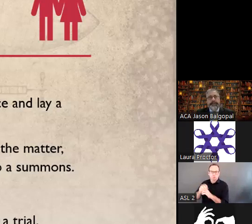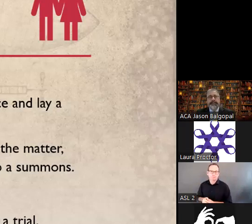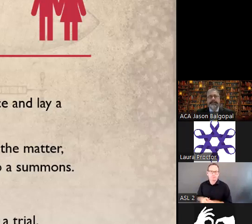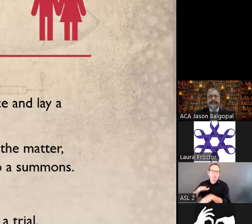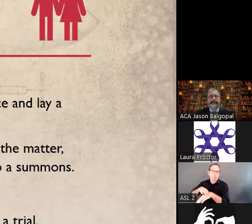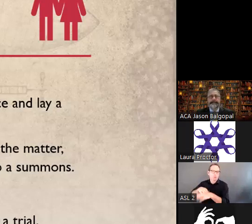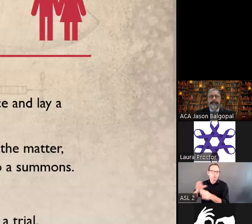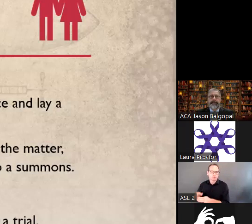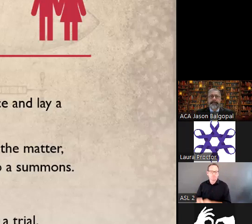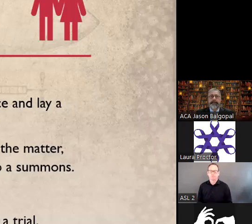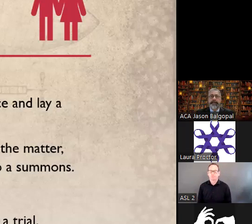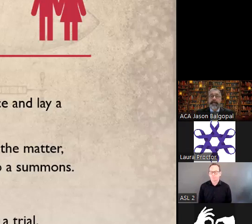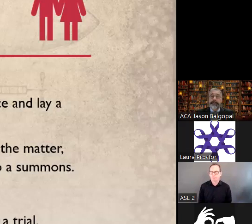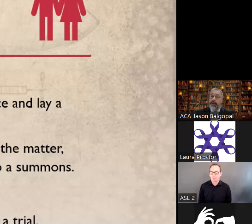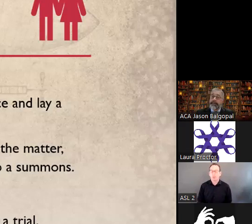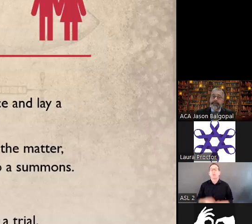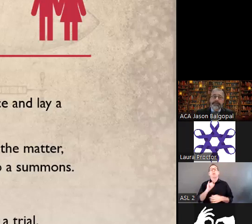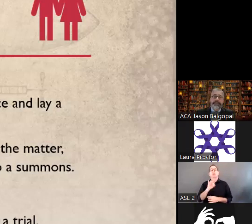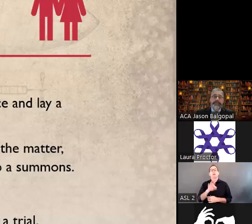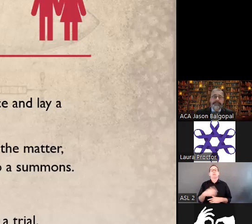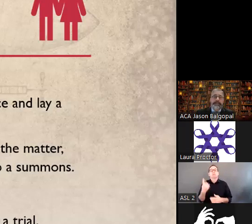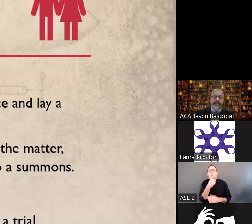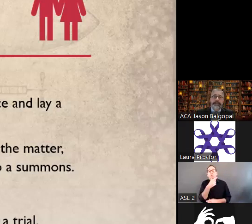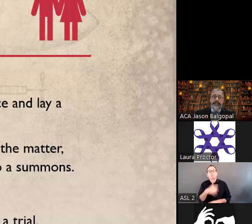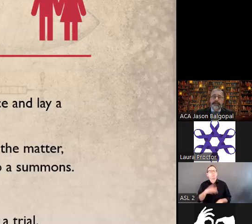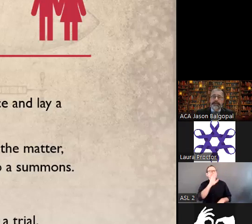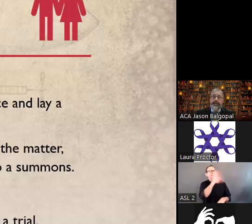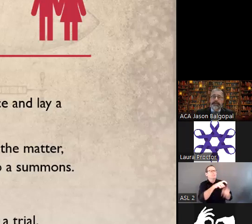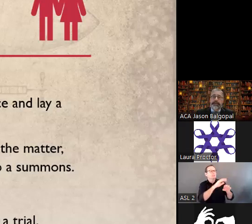justice of the peace. Having gone before the justice of the peace,